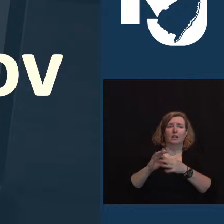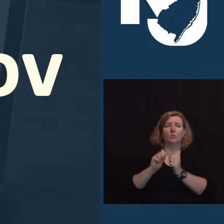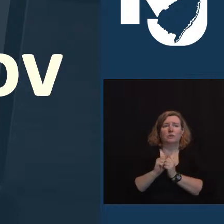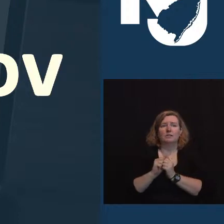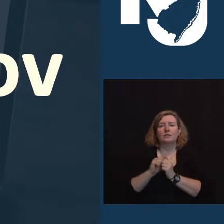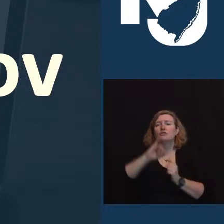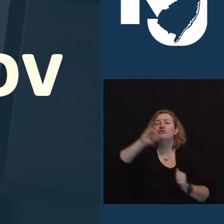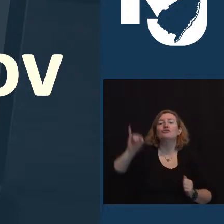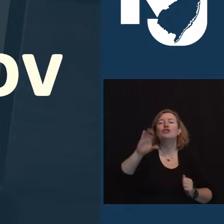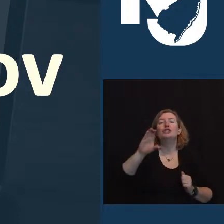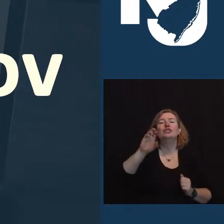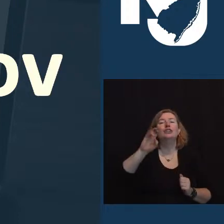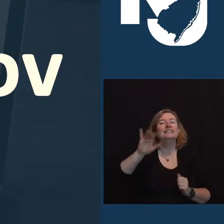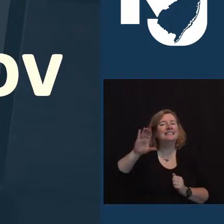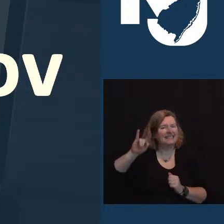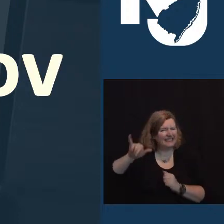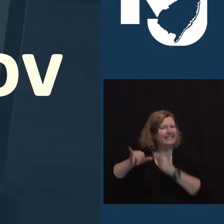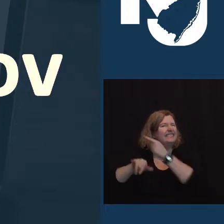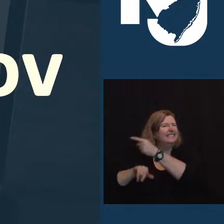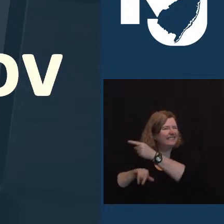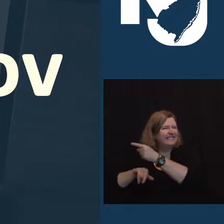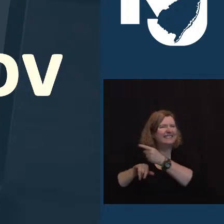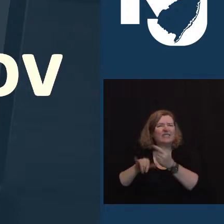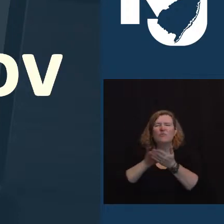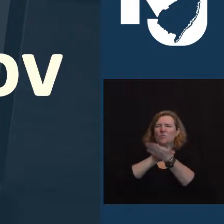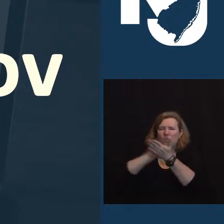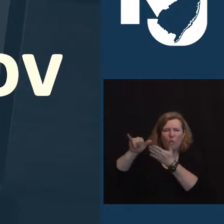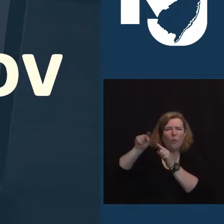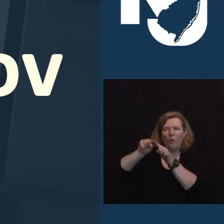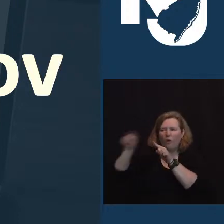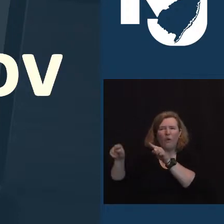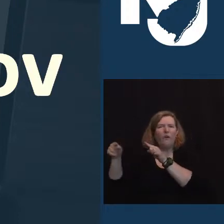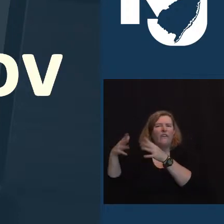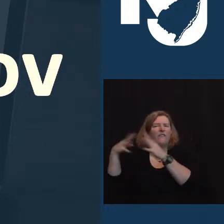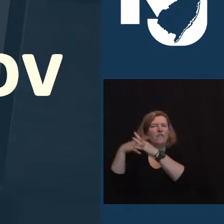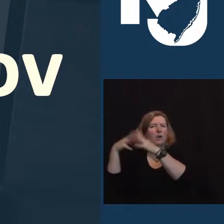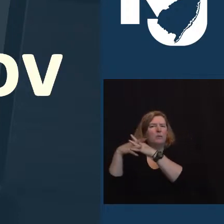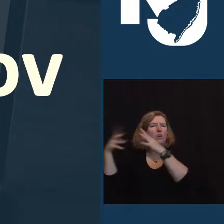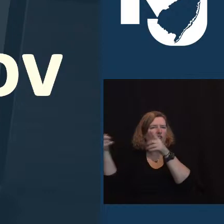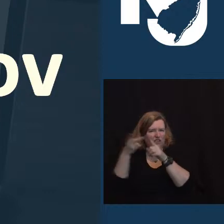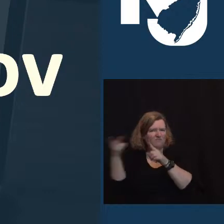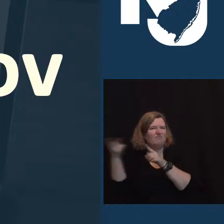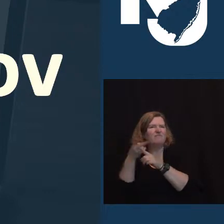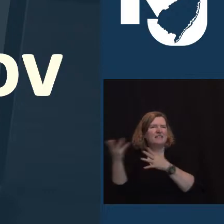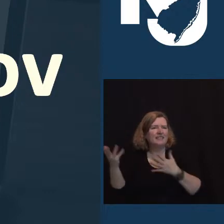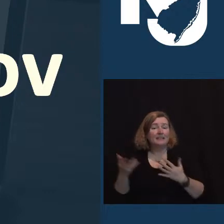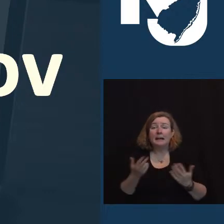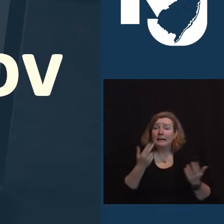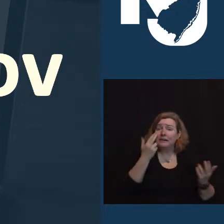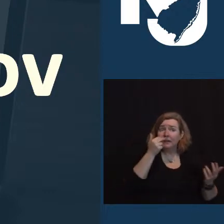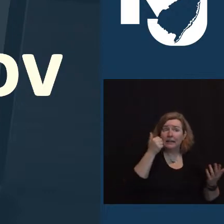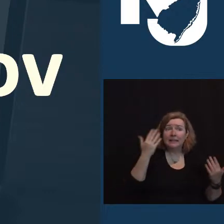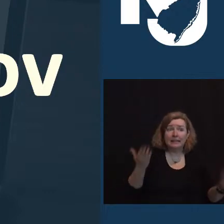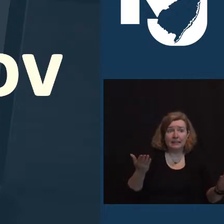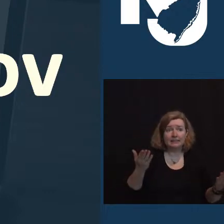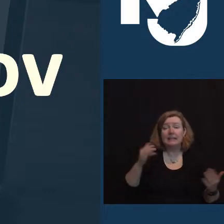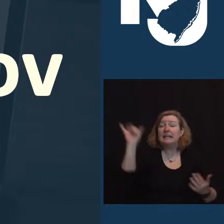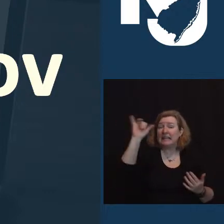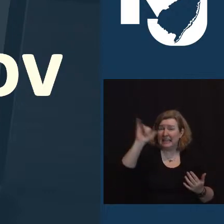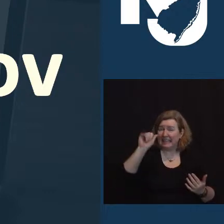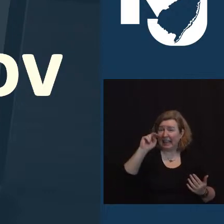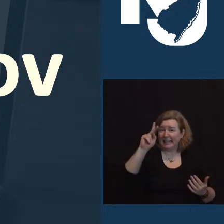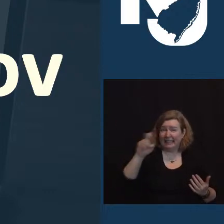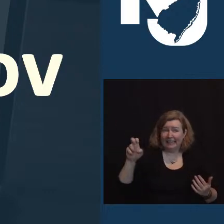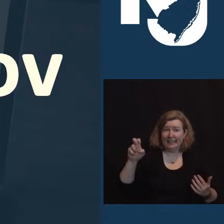connection at the time. And it's funny how life works. The Yankees made the decision to move from Trenton